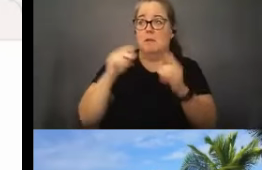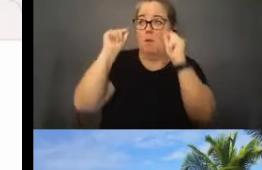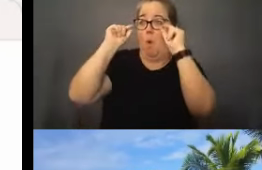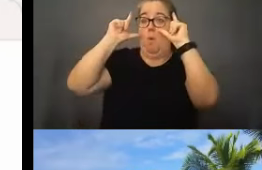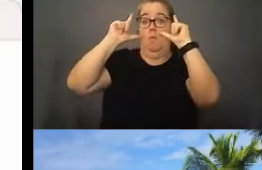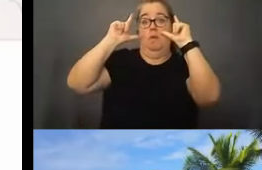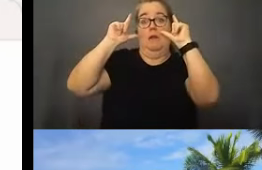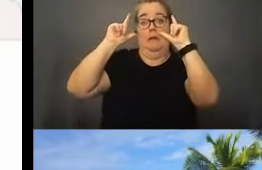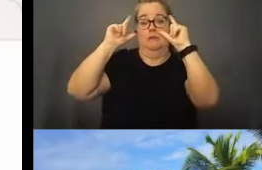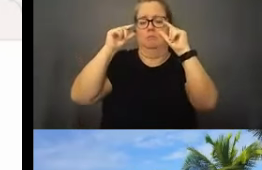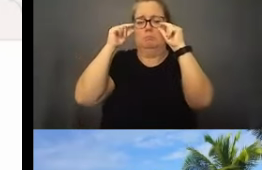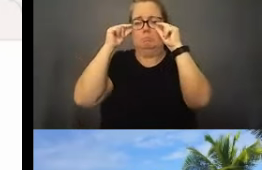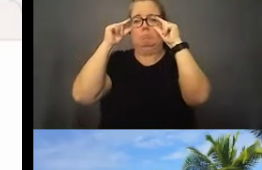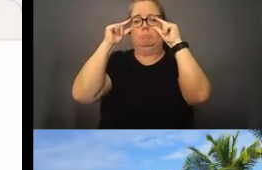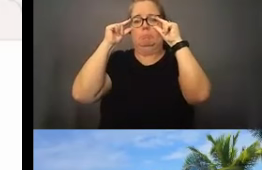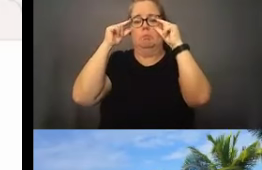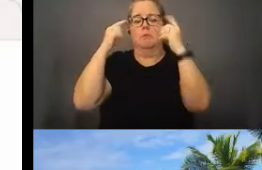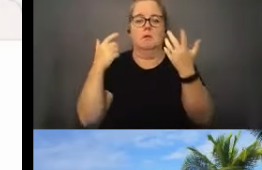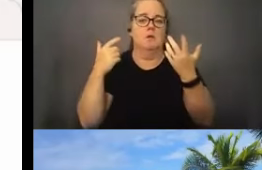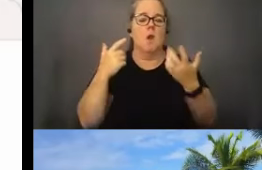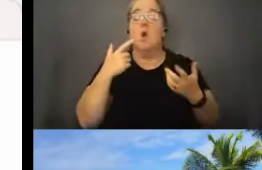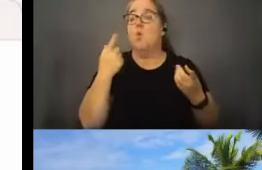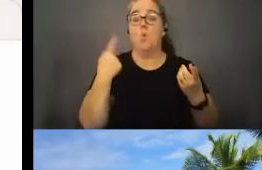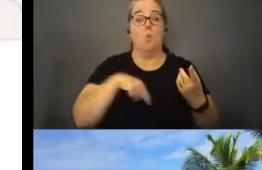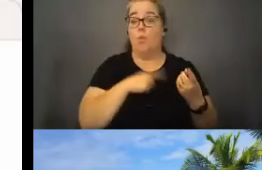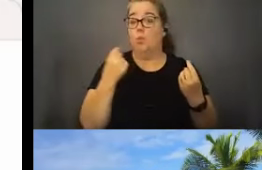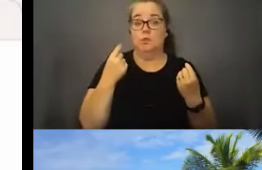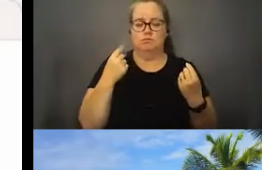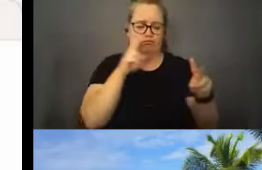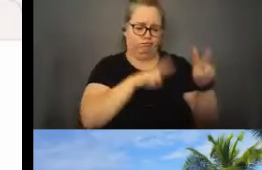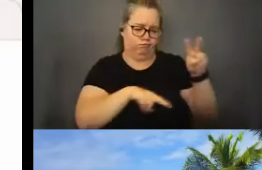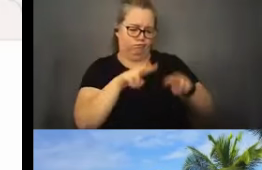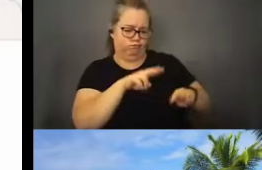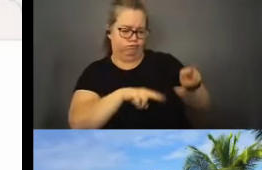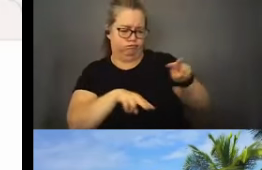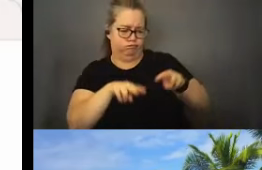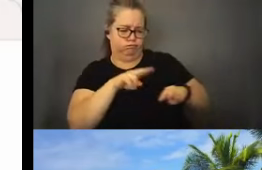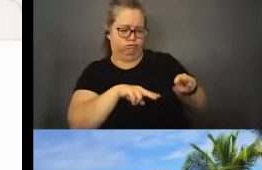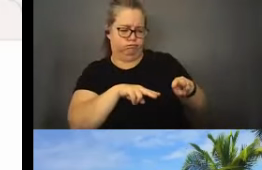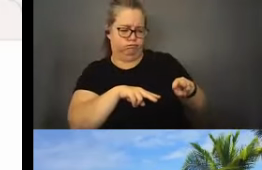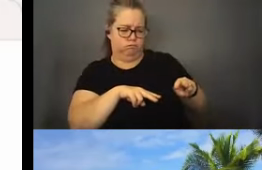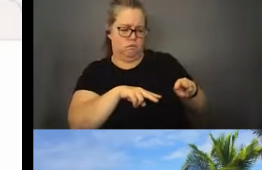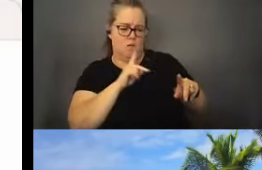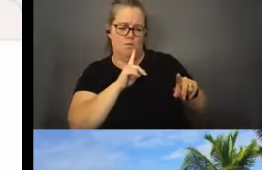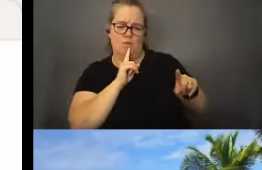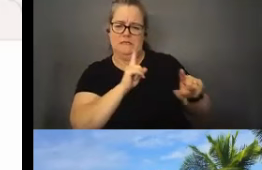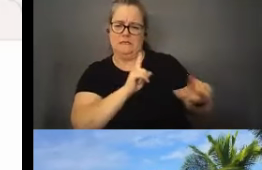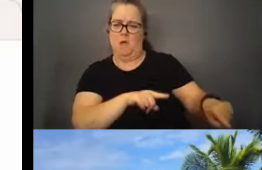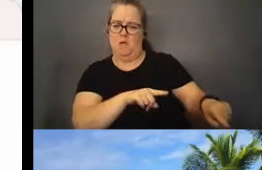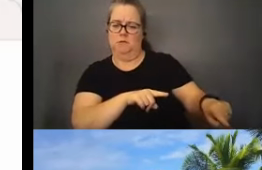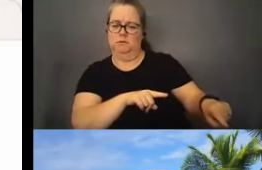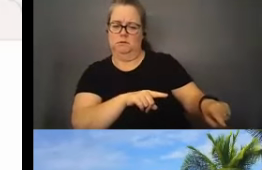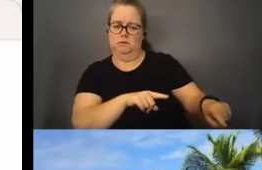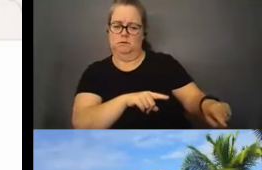bit. We just have to look and see what reaction there is. If